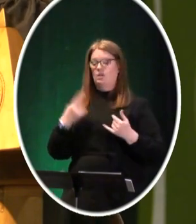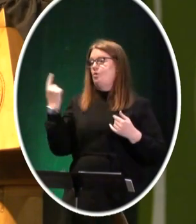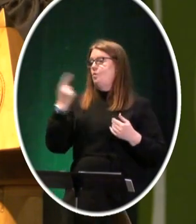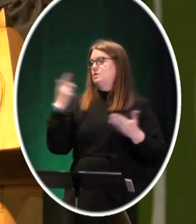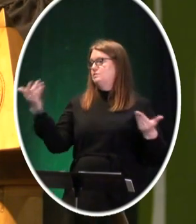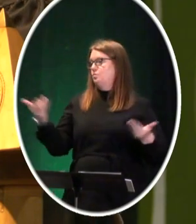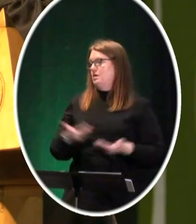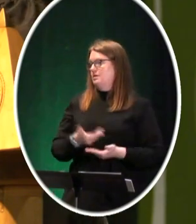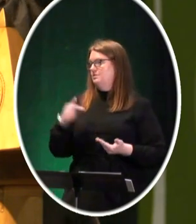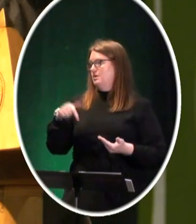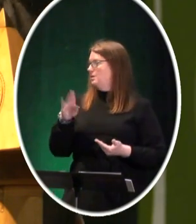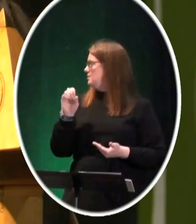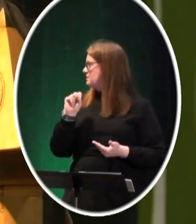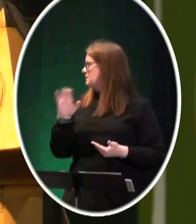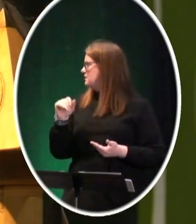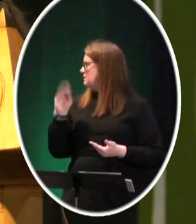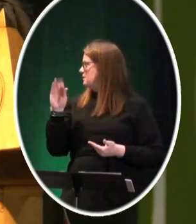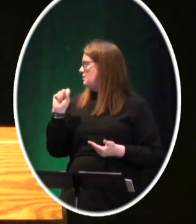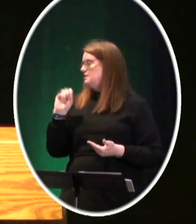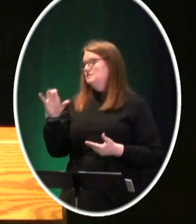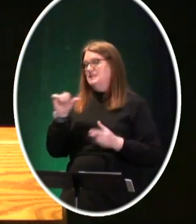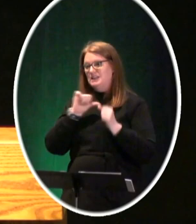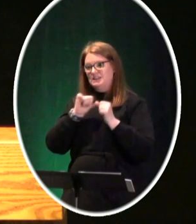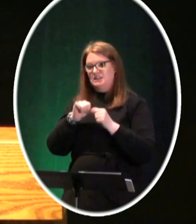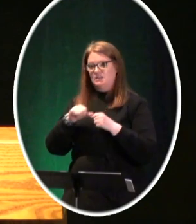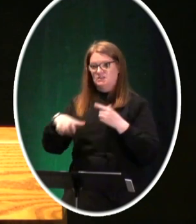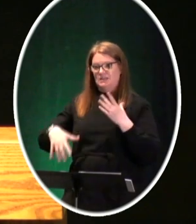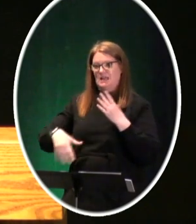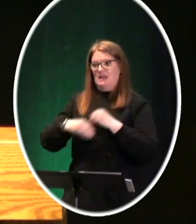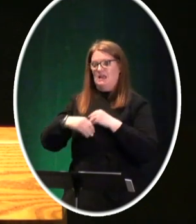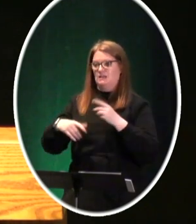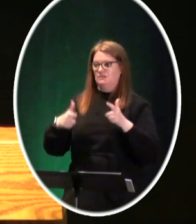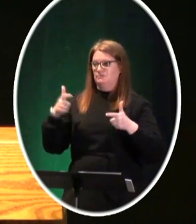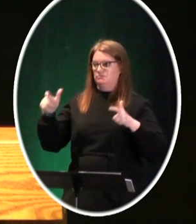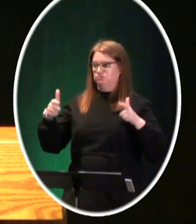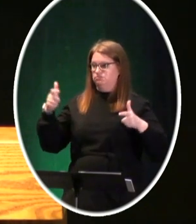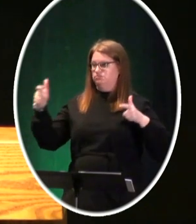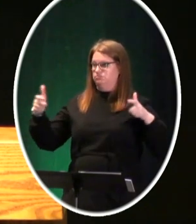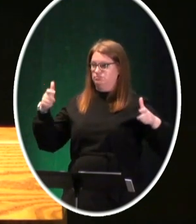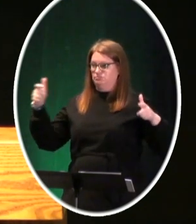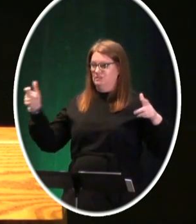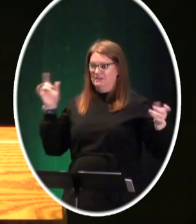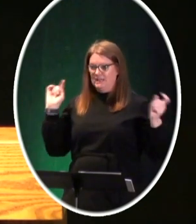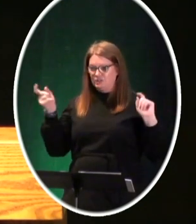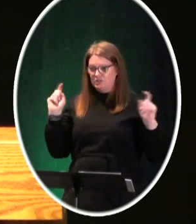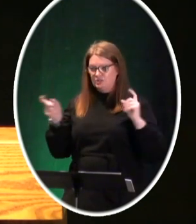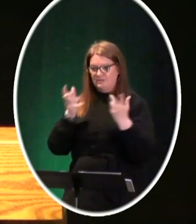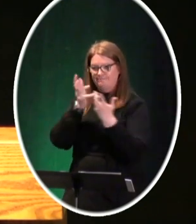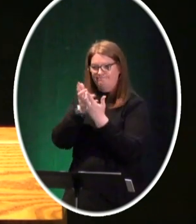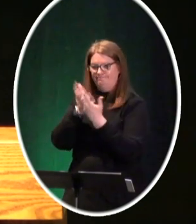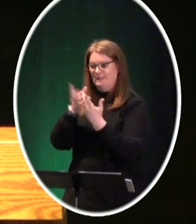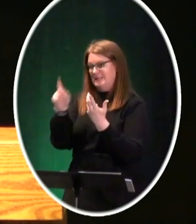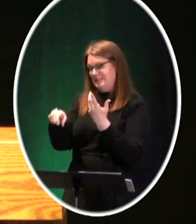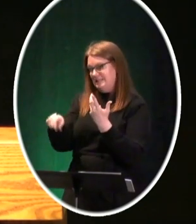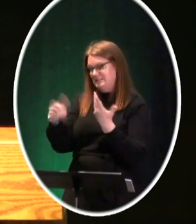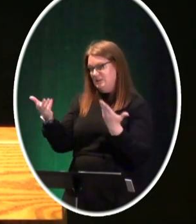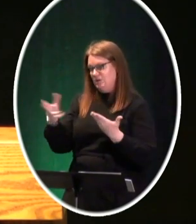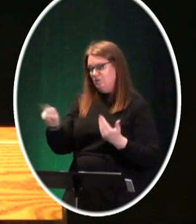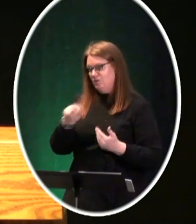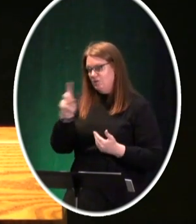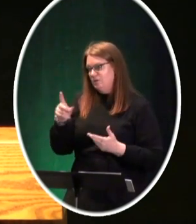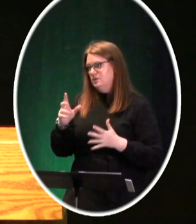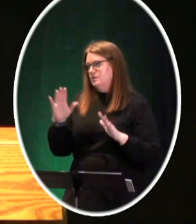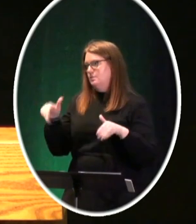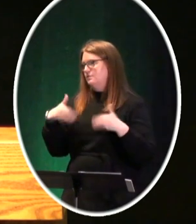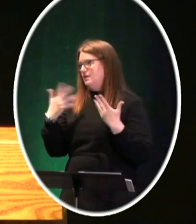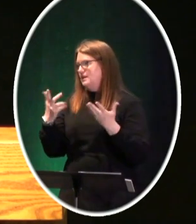BSC. As BSC continues to grow and adapt to changing workforce needs, BSC will continue to evolve and provide both